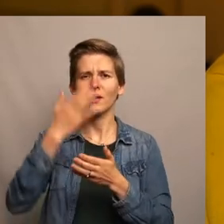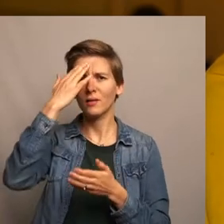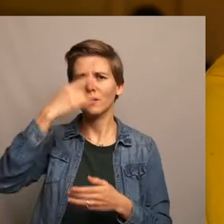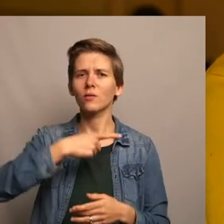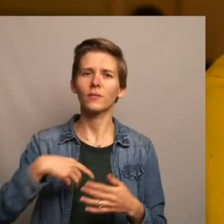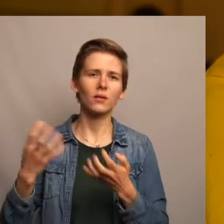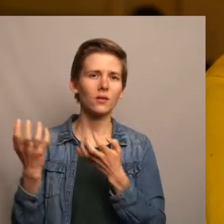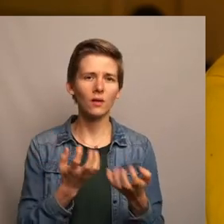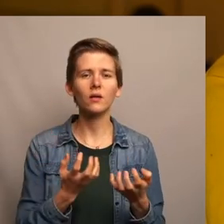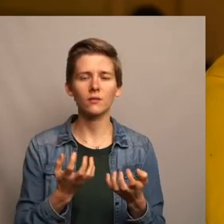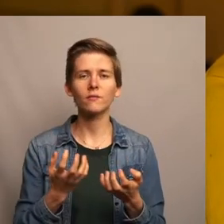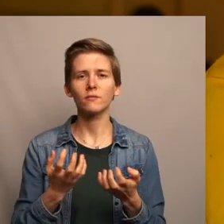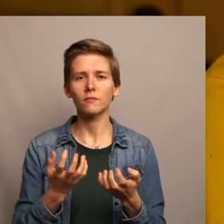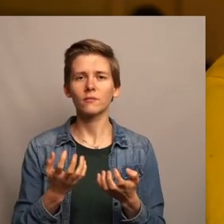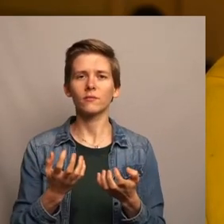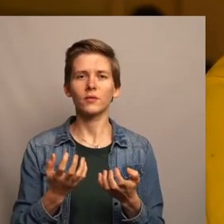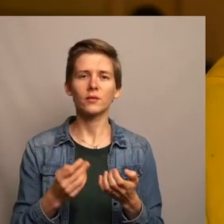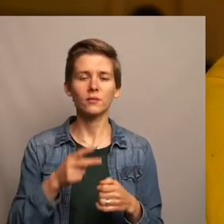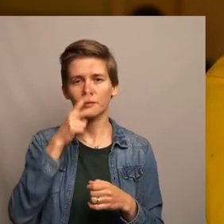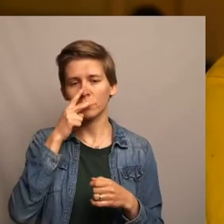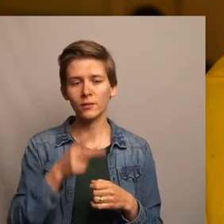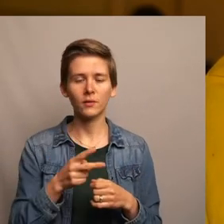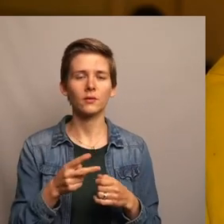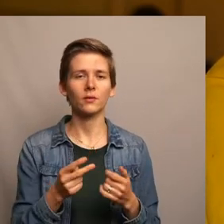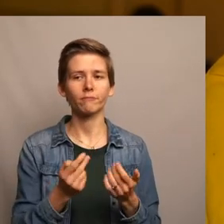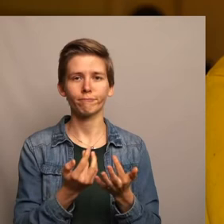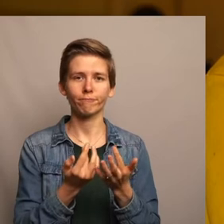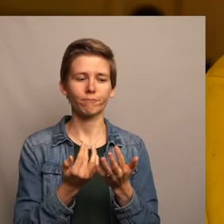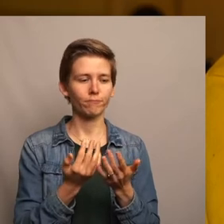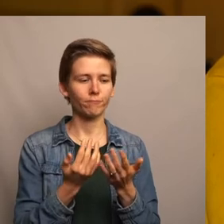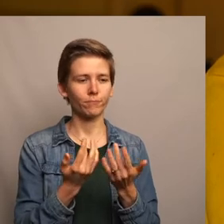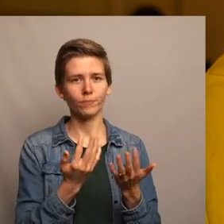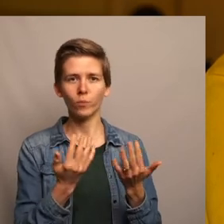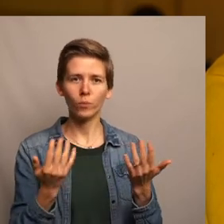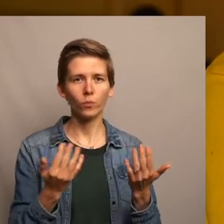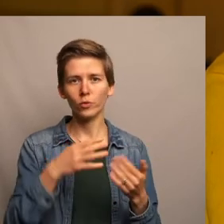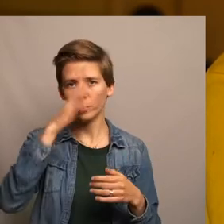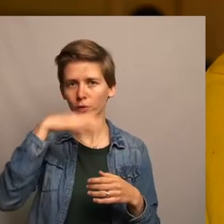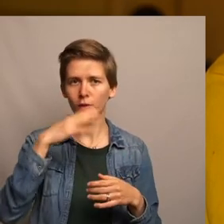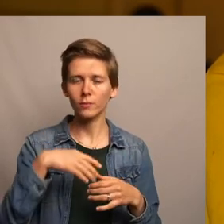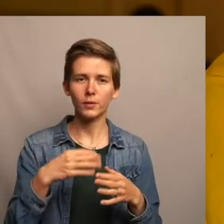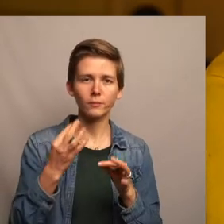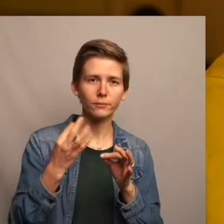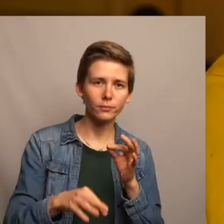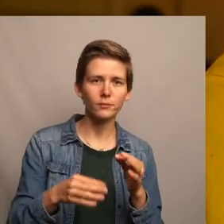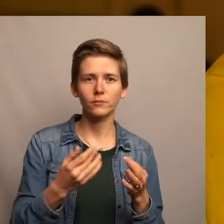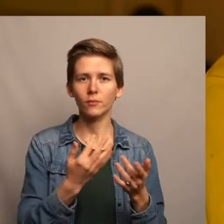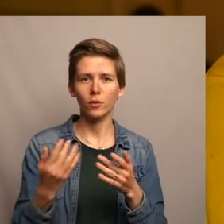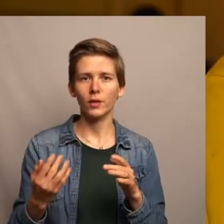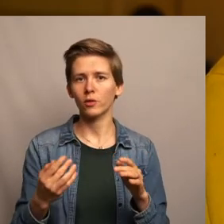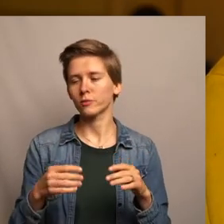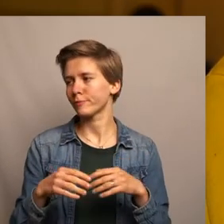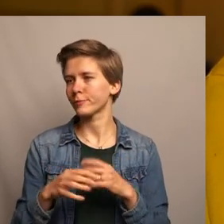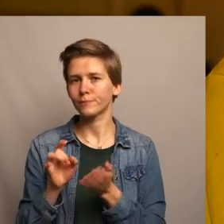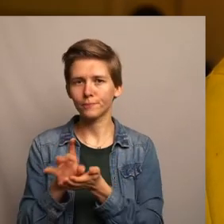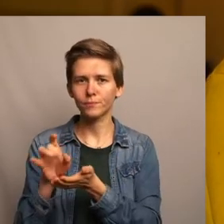data, to see how many probably person be kicked out also, you know? Because at least with the people